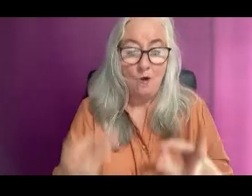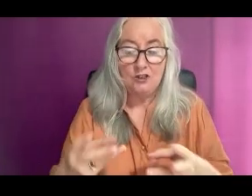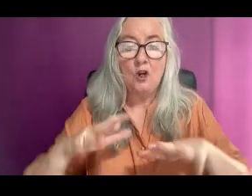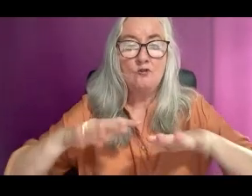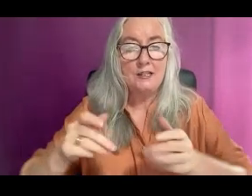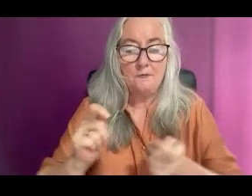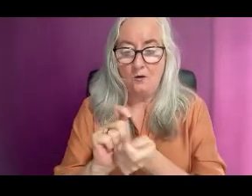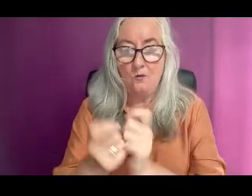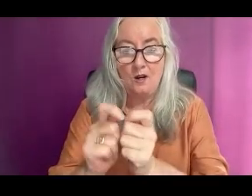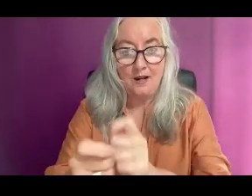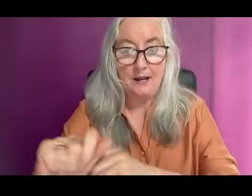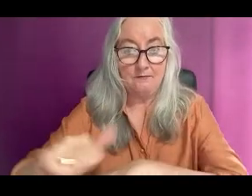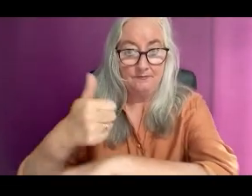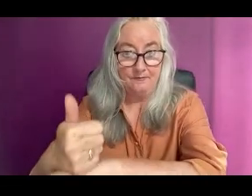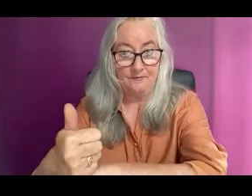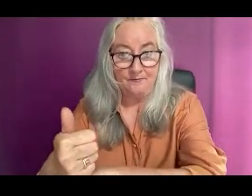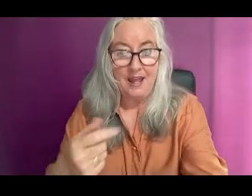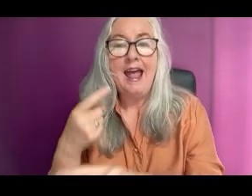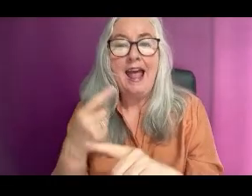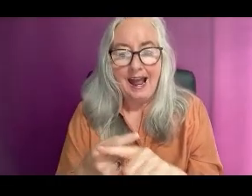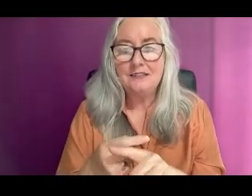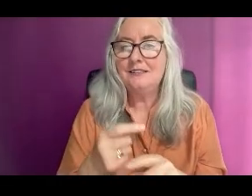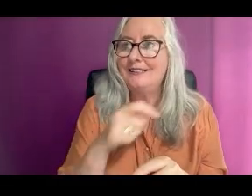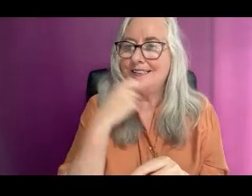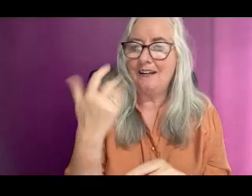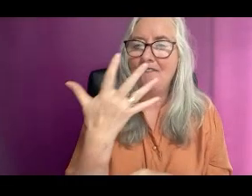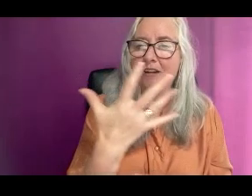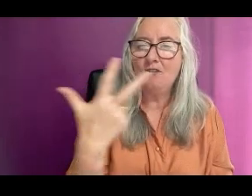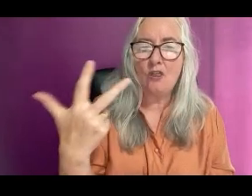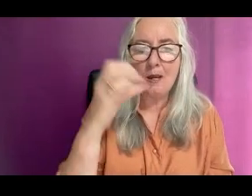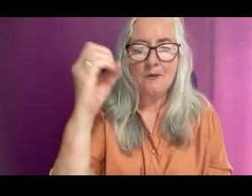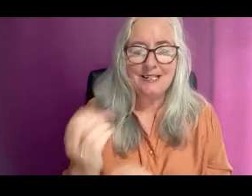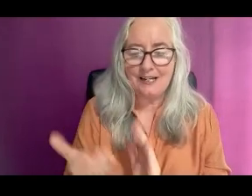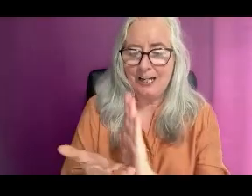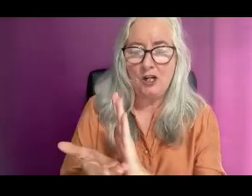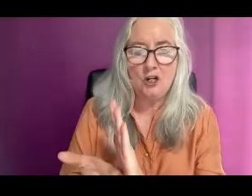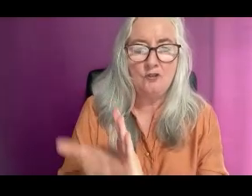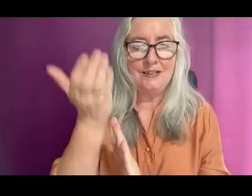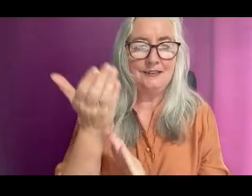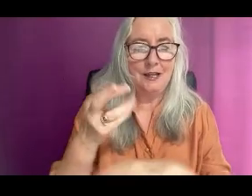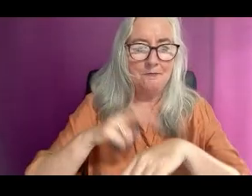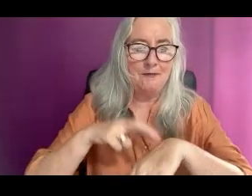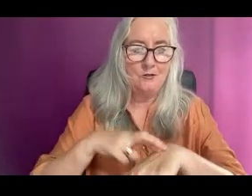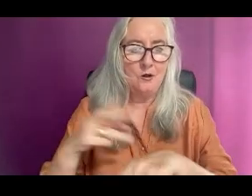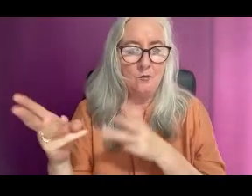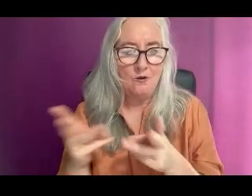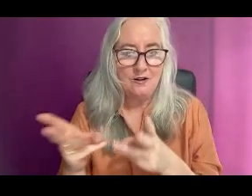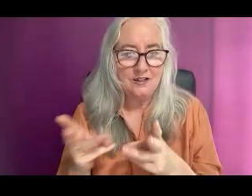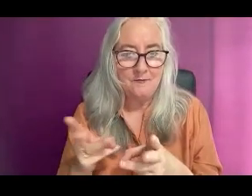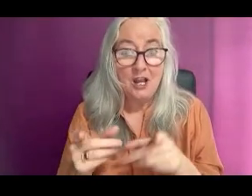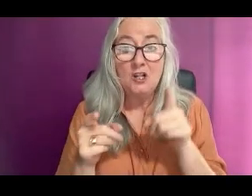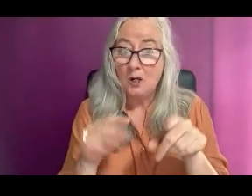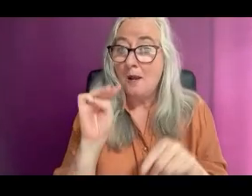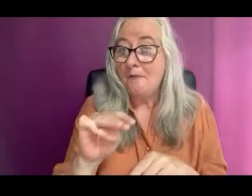were in place. And also they reported 53% reported increased productivity activity. And as you might already know, there is a